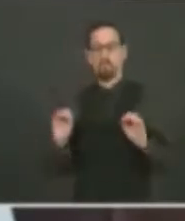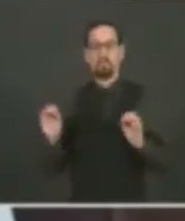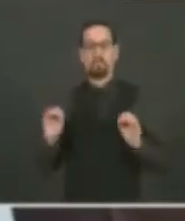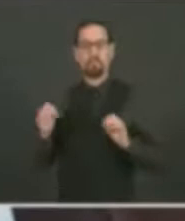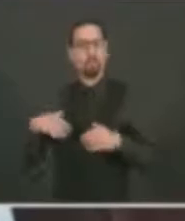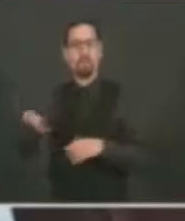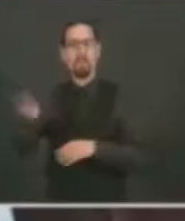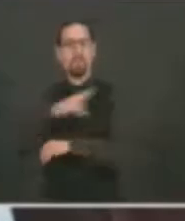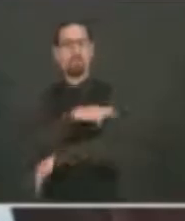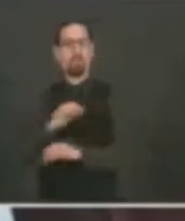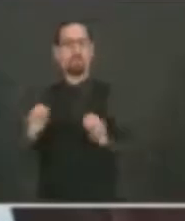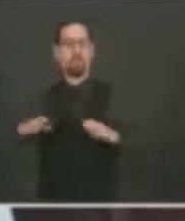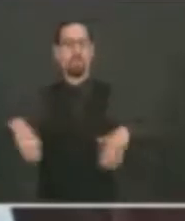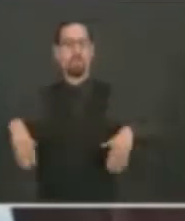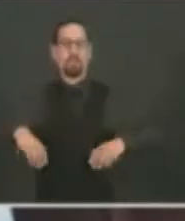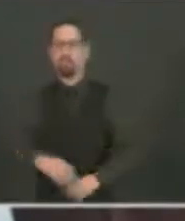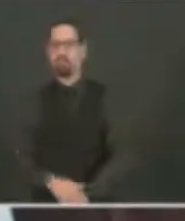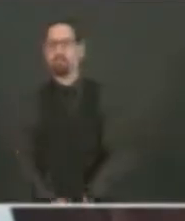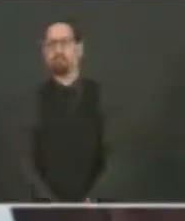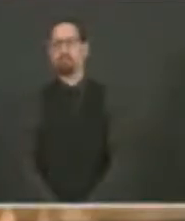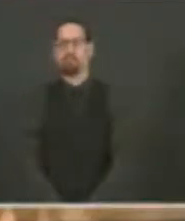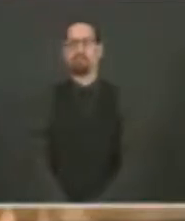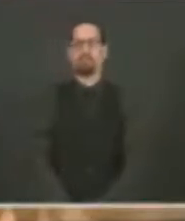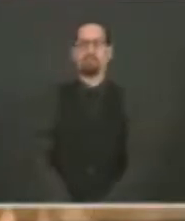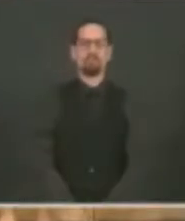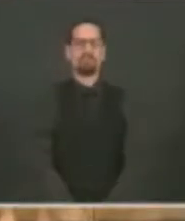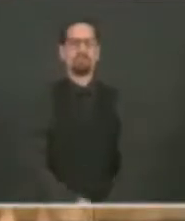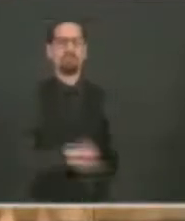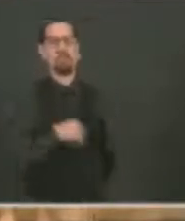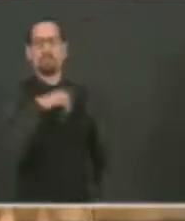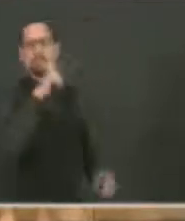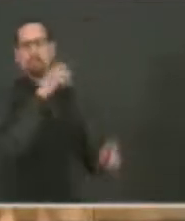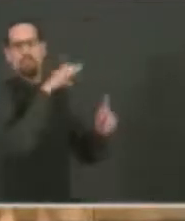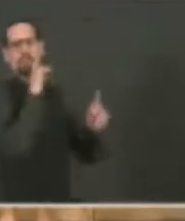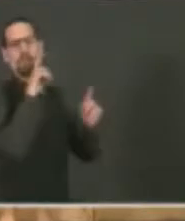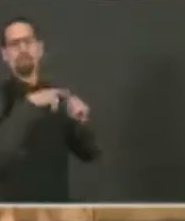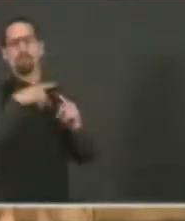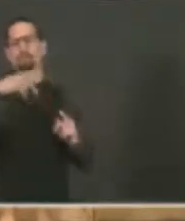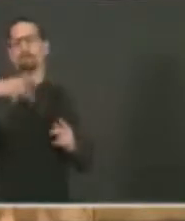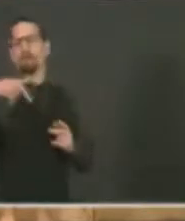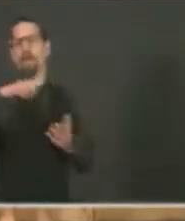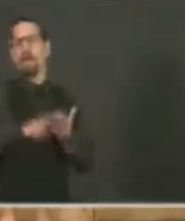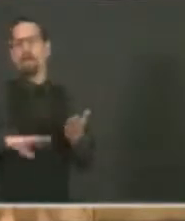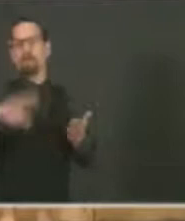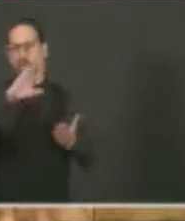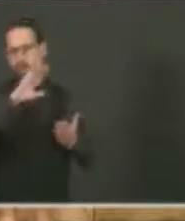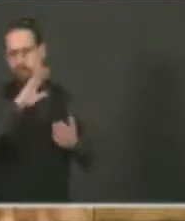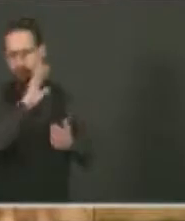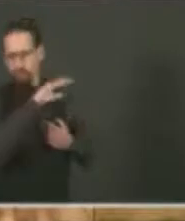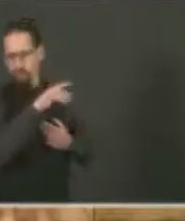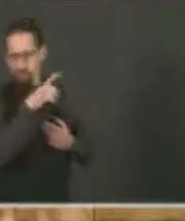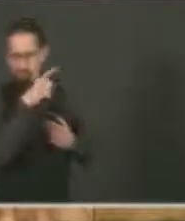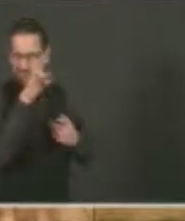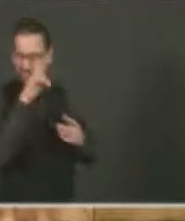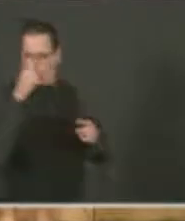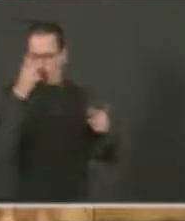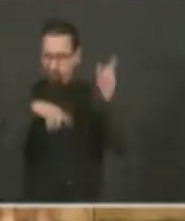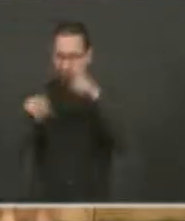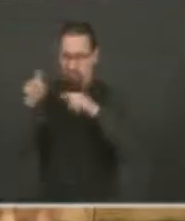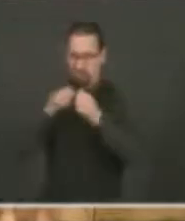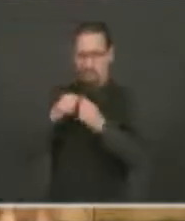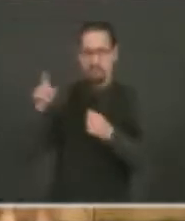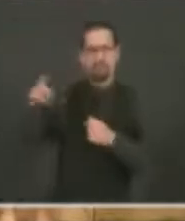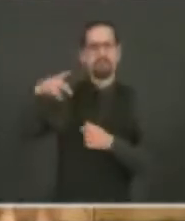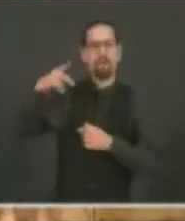Governor, in regards to Providence College, do you agree with the Providence lawmakers who are calling on DC to go full remote learning for the remaining of the